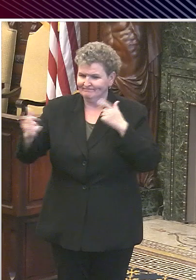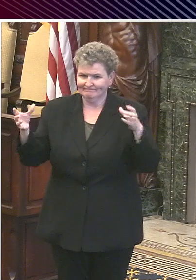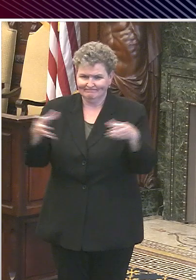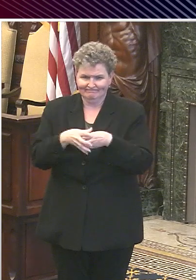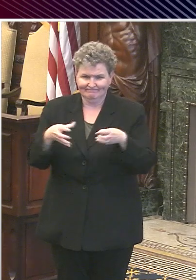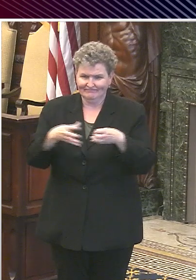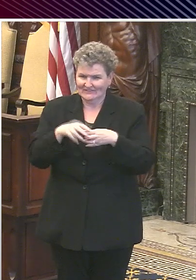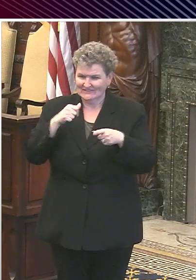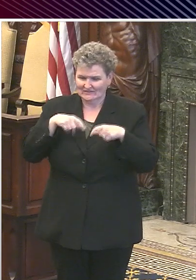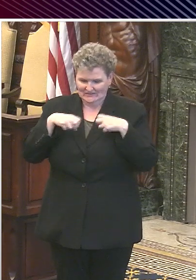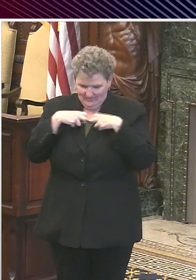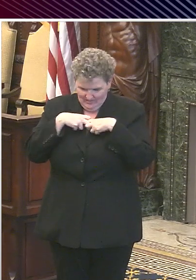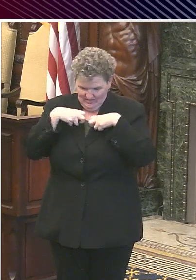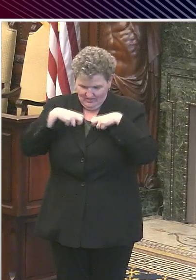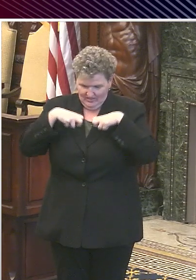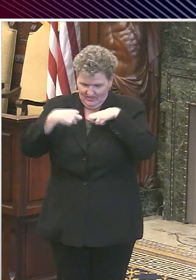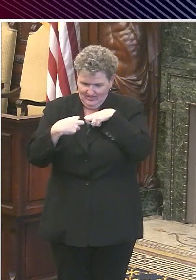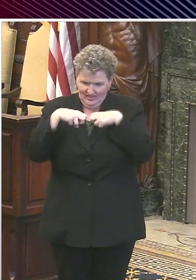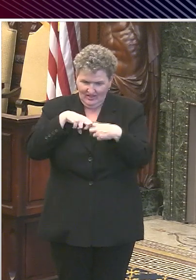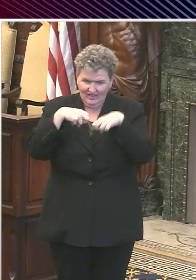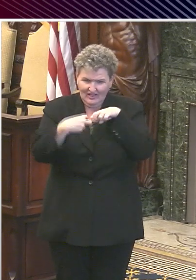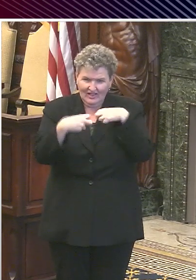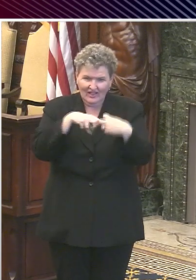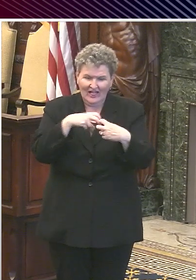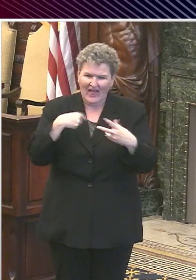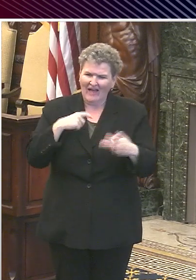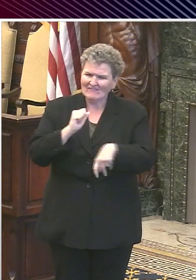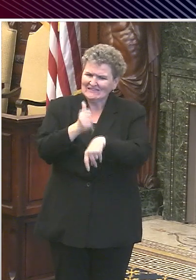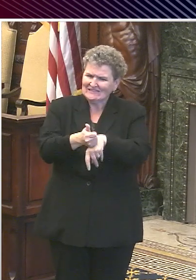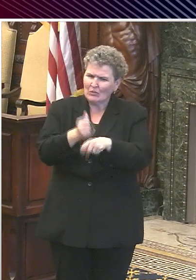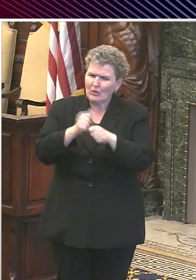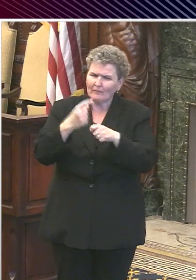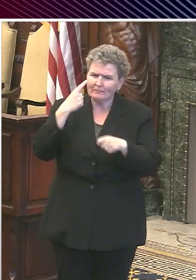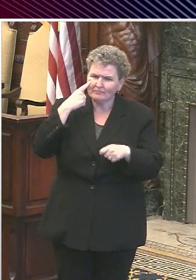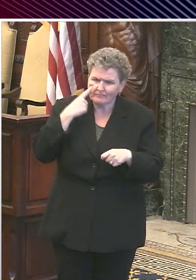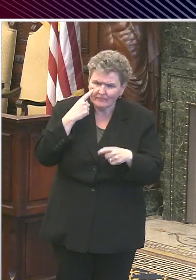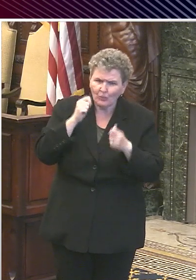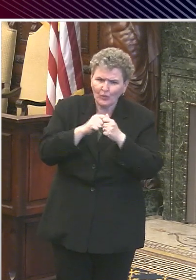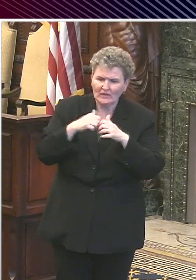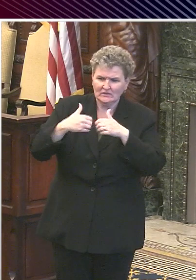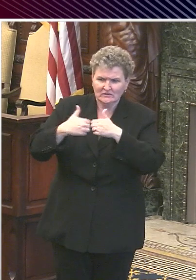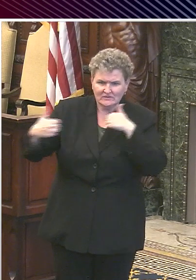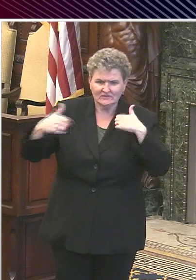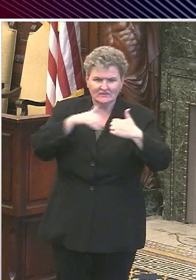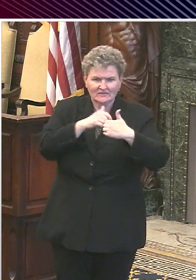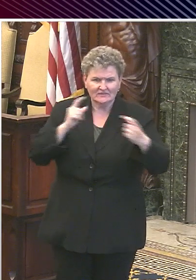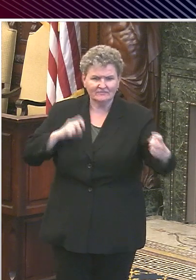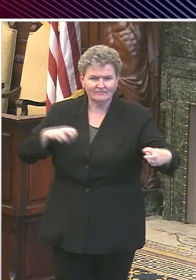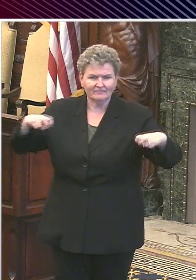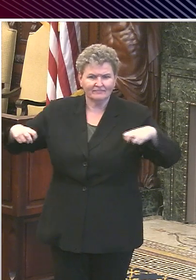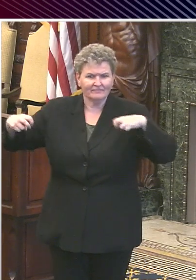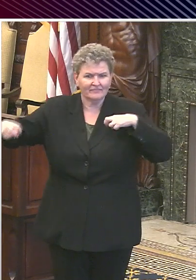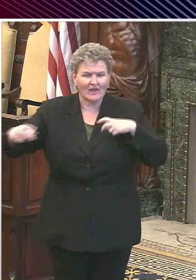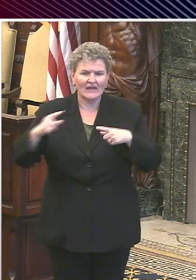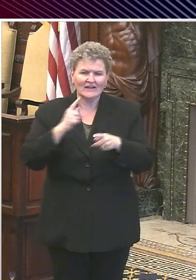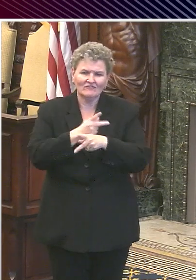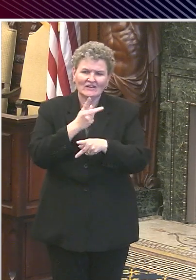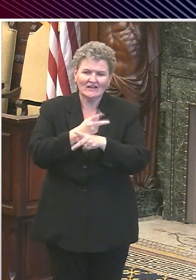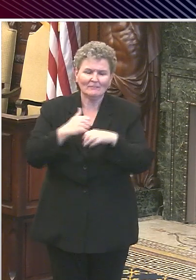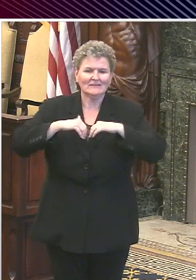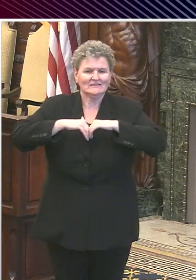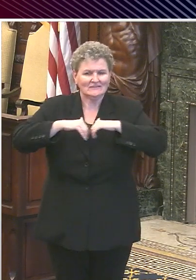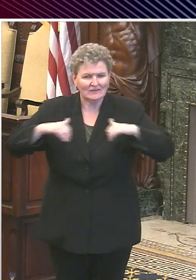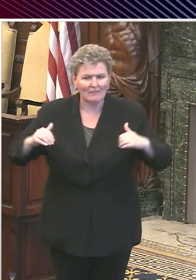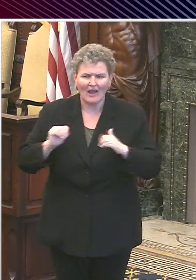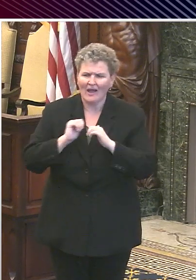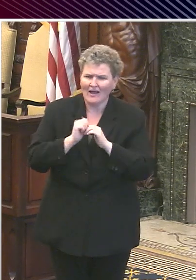there anything that's going to be put in place to kind of keep a tighter eye on Restaurant Week now that you can go indoors? The